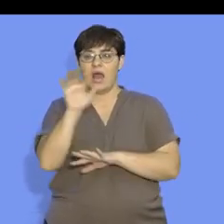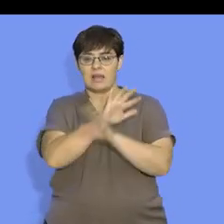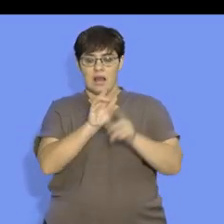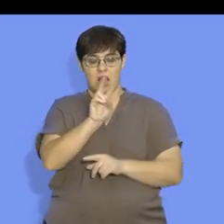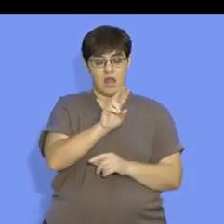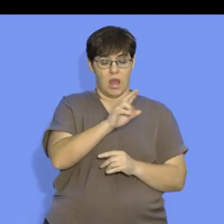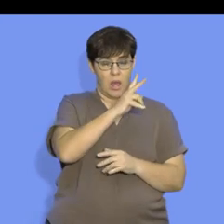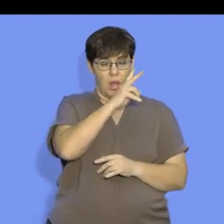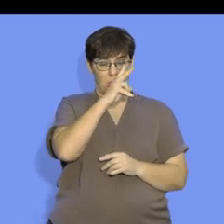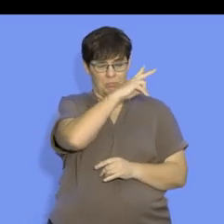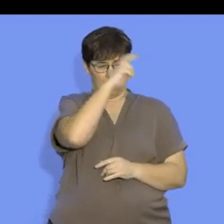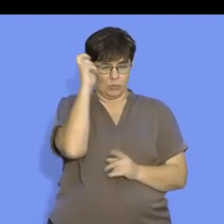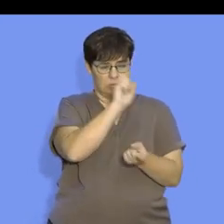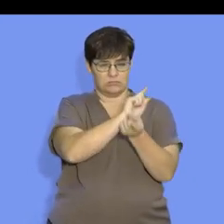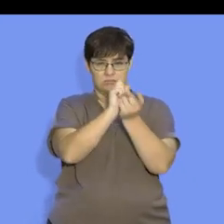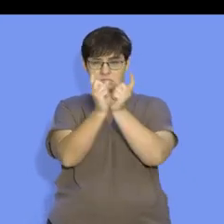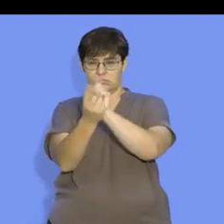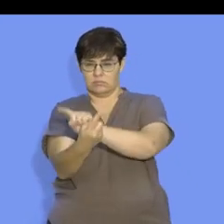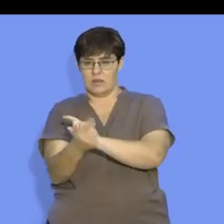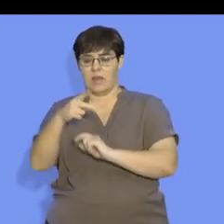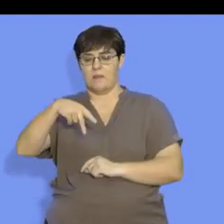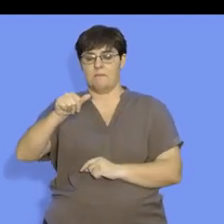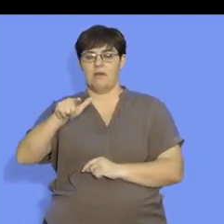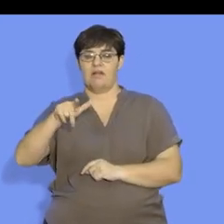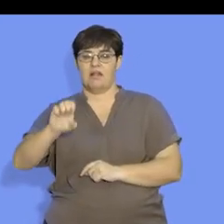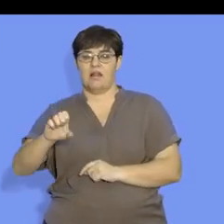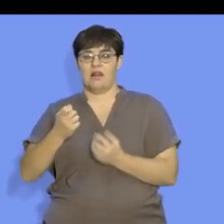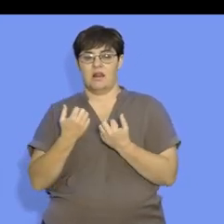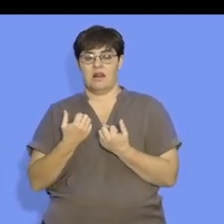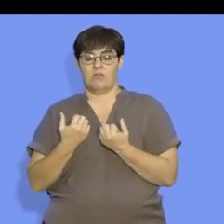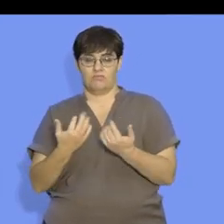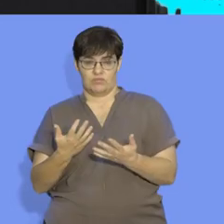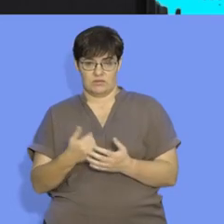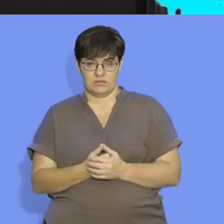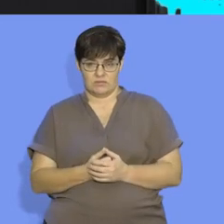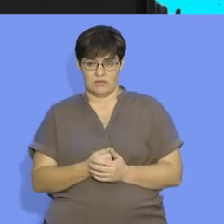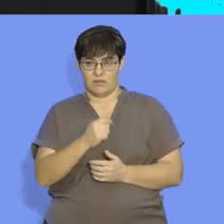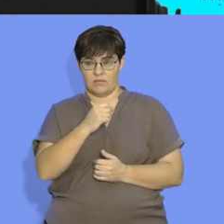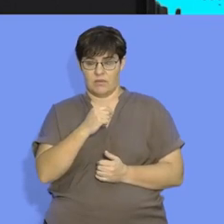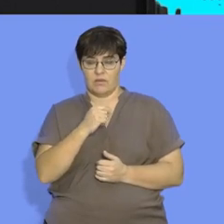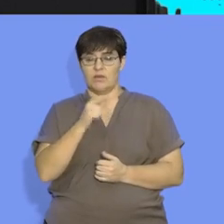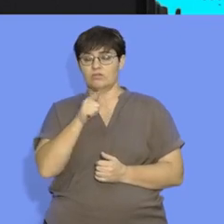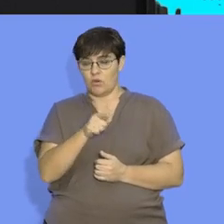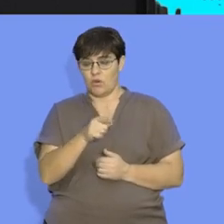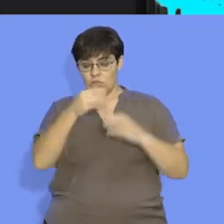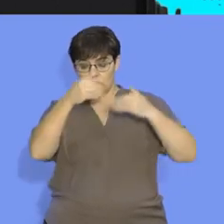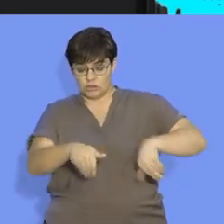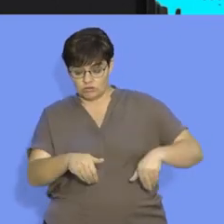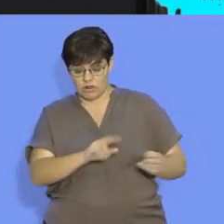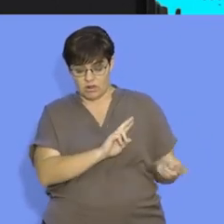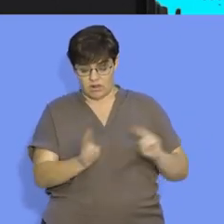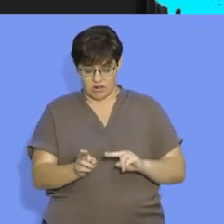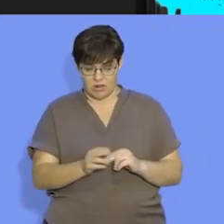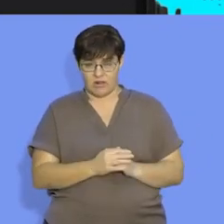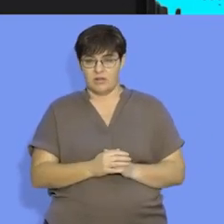point, the color is pale green. What is of particular interest to us is that if there is a neutralization reaction